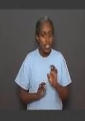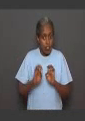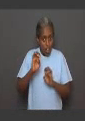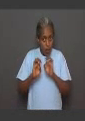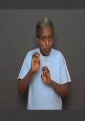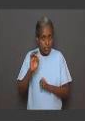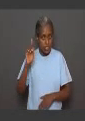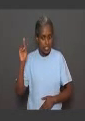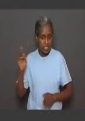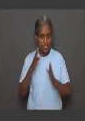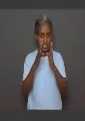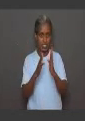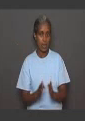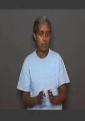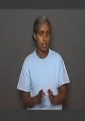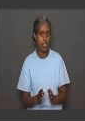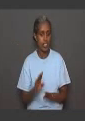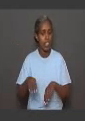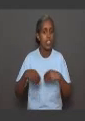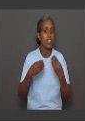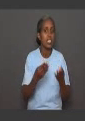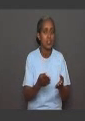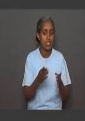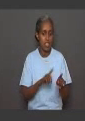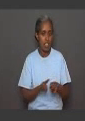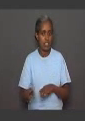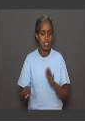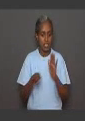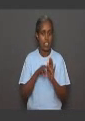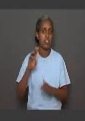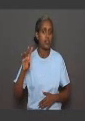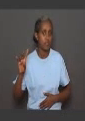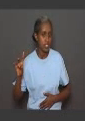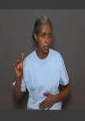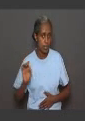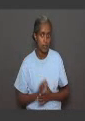Evaluating this determinant gives us -7.